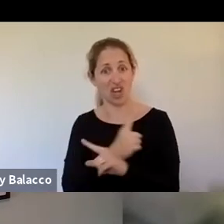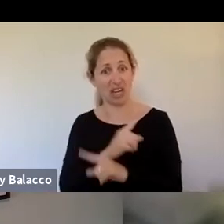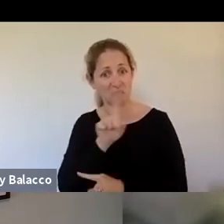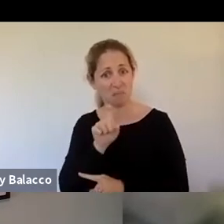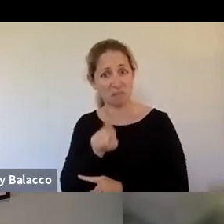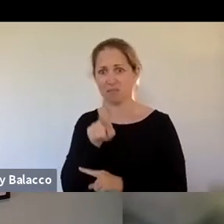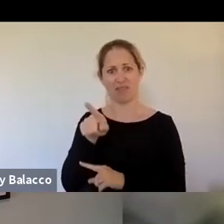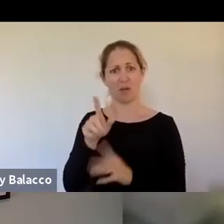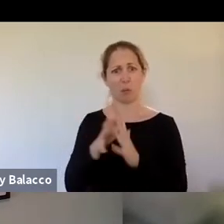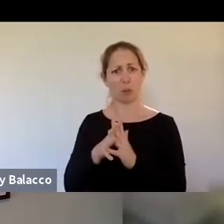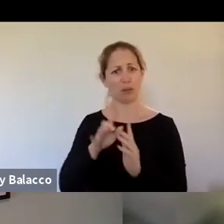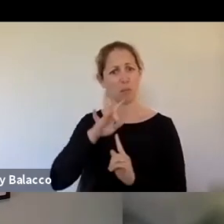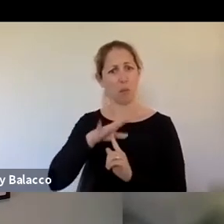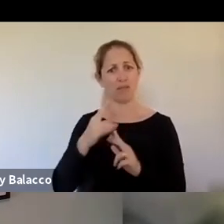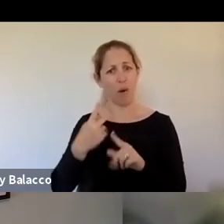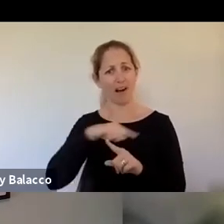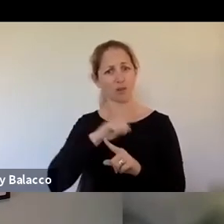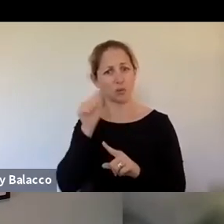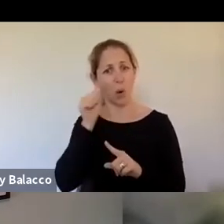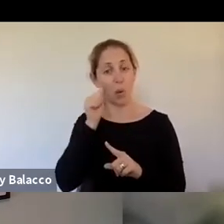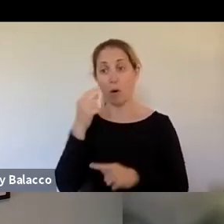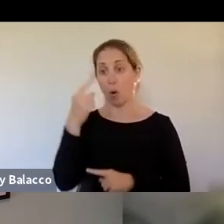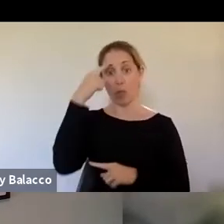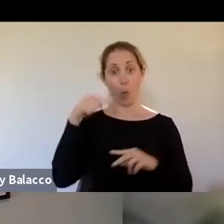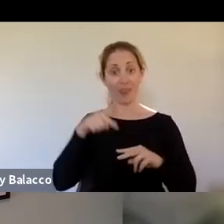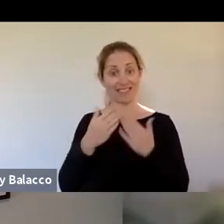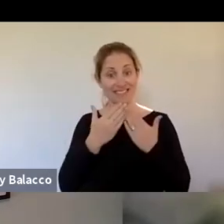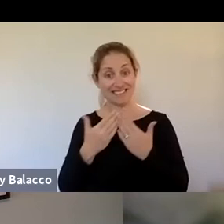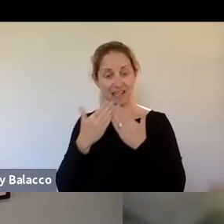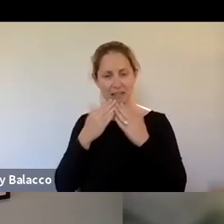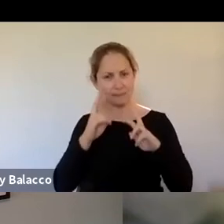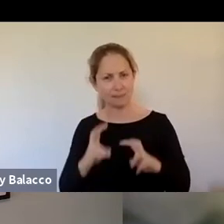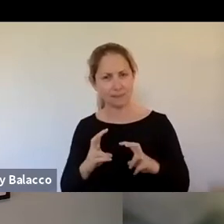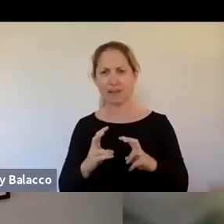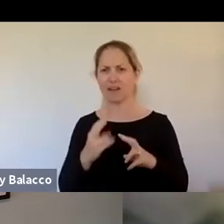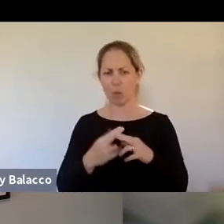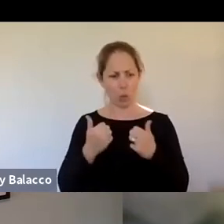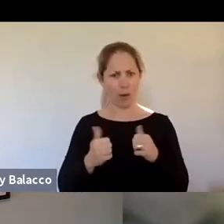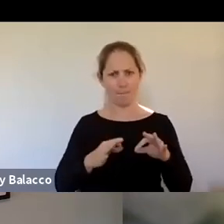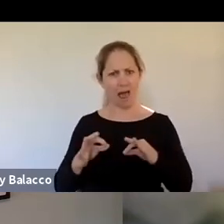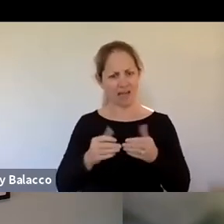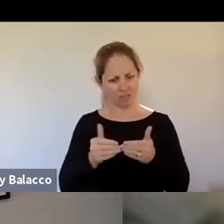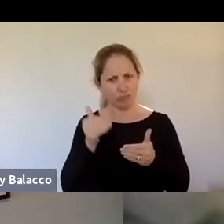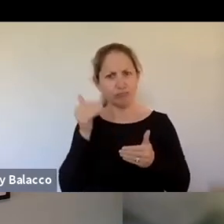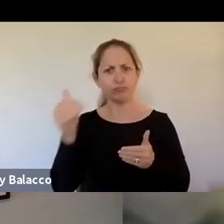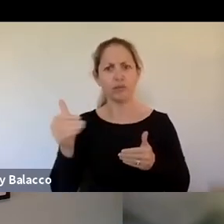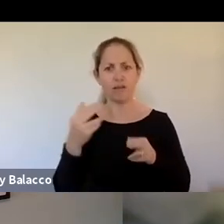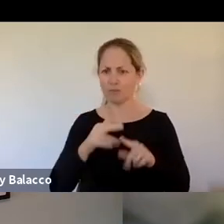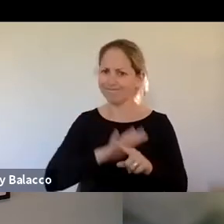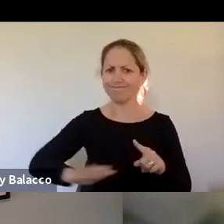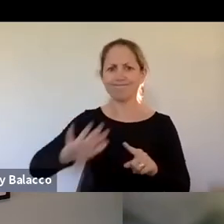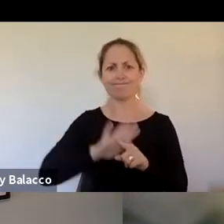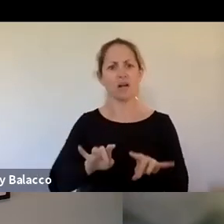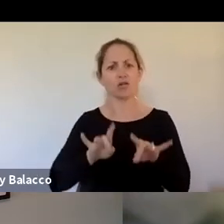us. We saw this study as a great opportunity to inform forward planning across the Australian arts and cultural industry, to